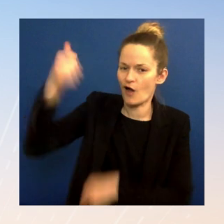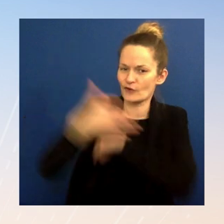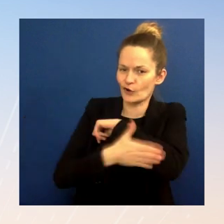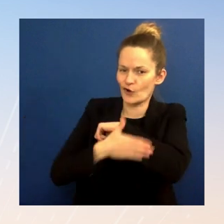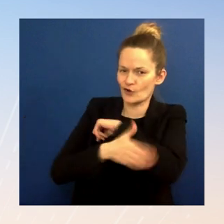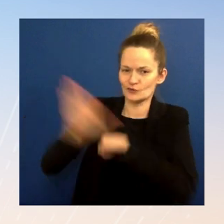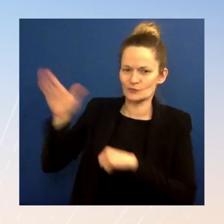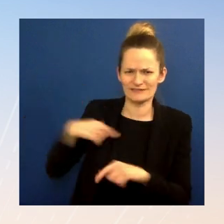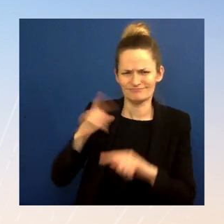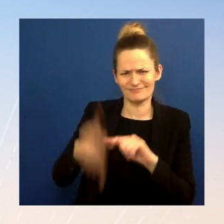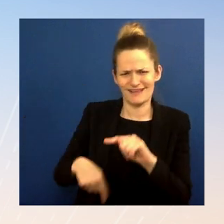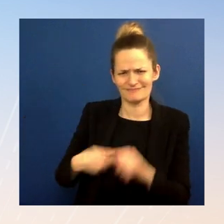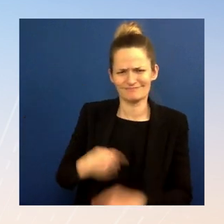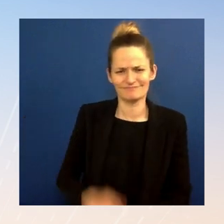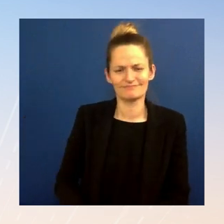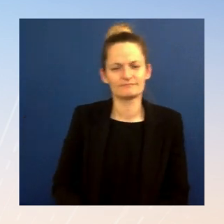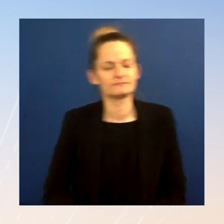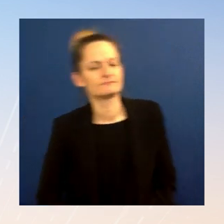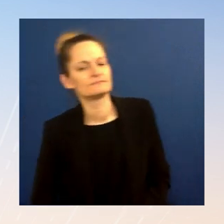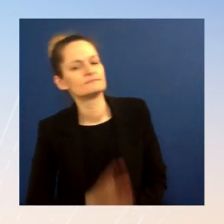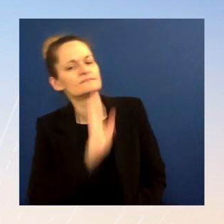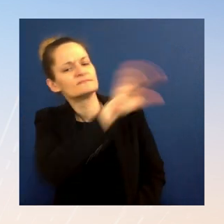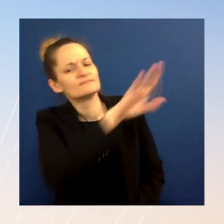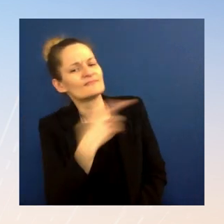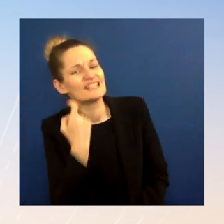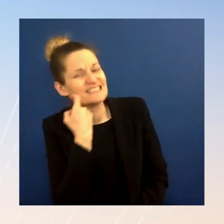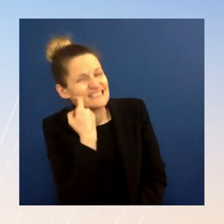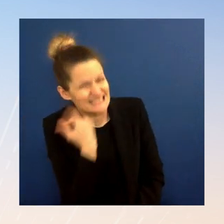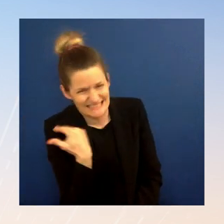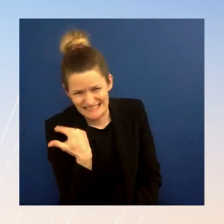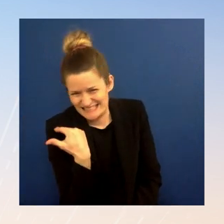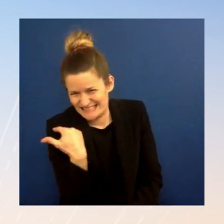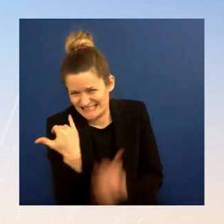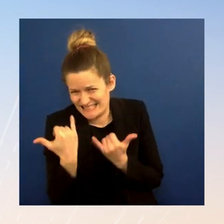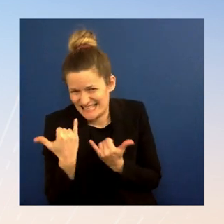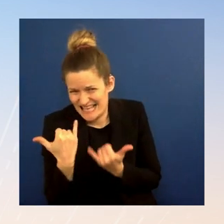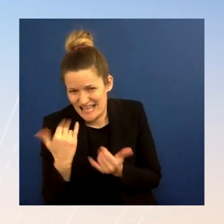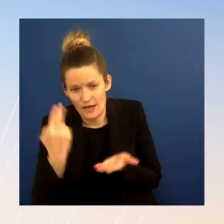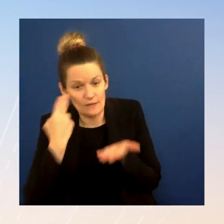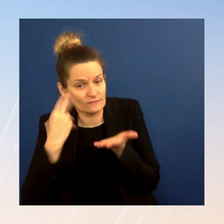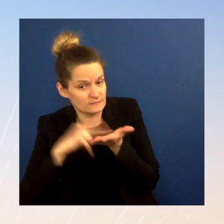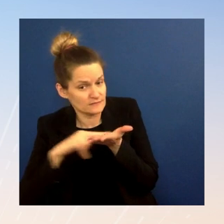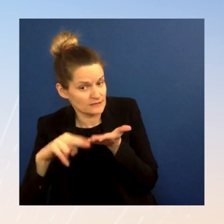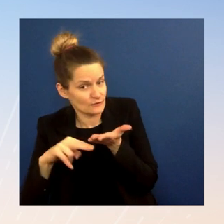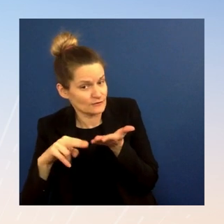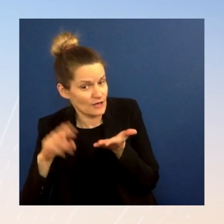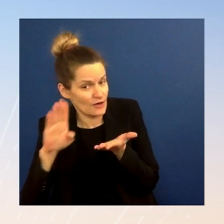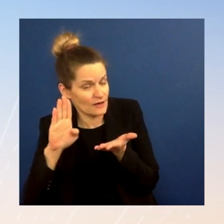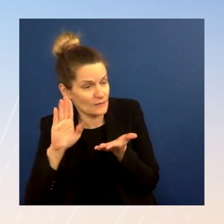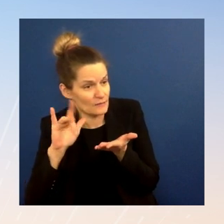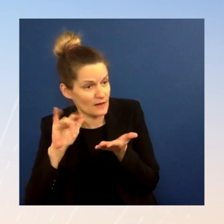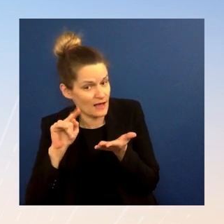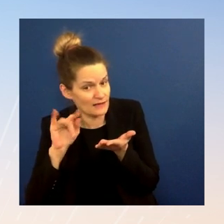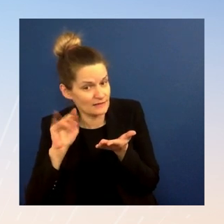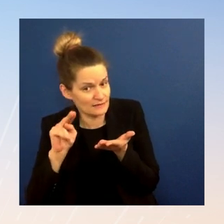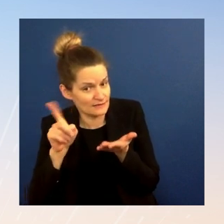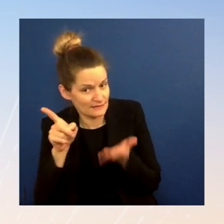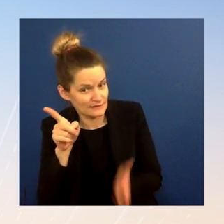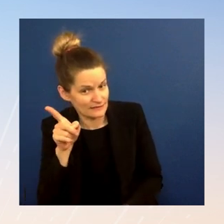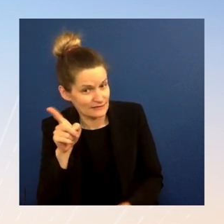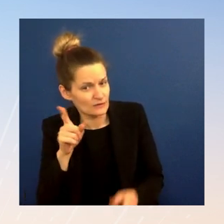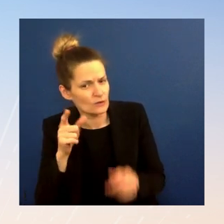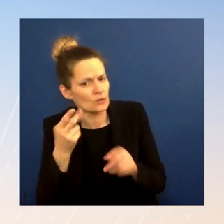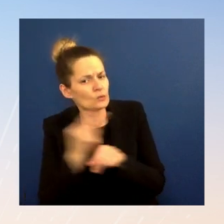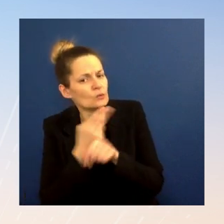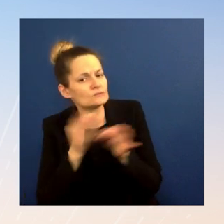Ambassador Greenfield and the president and describing Putin's actions as war crimes. I know that you said just yesterday that there is a legal